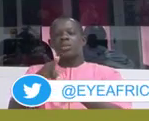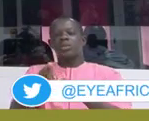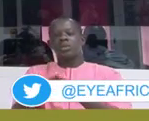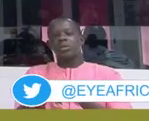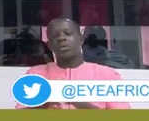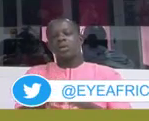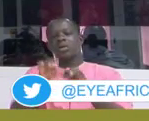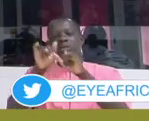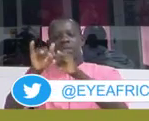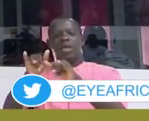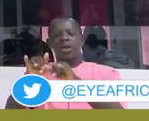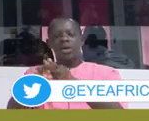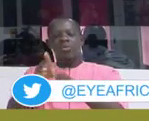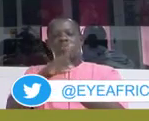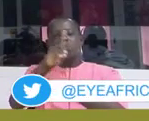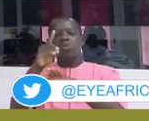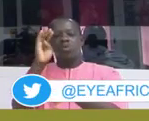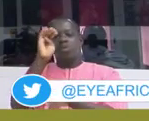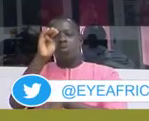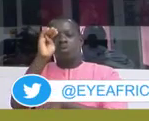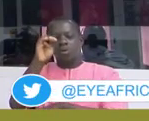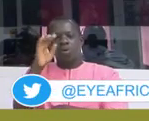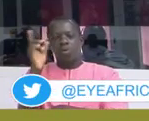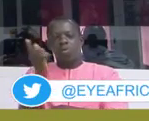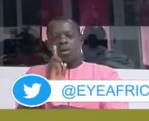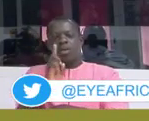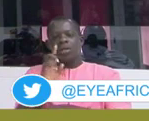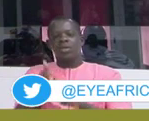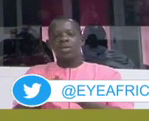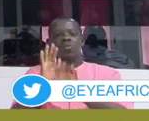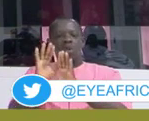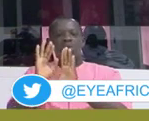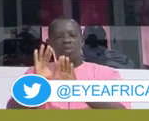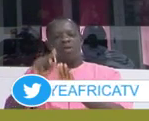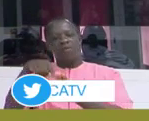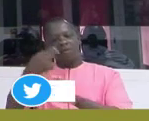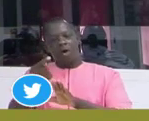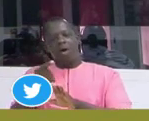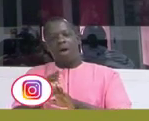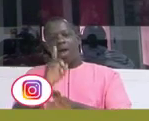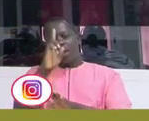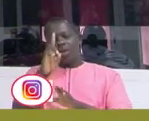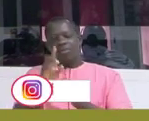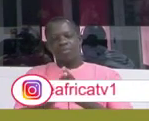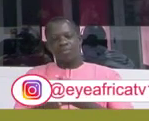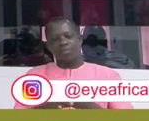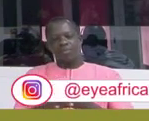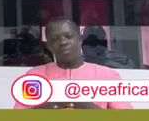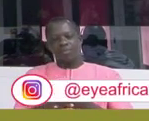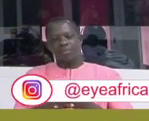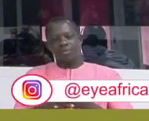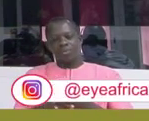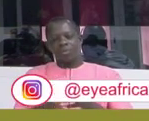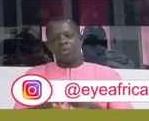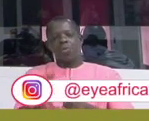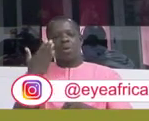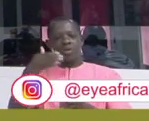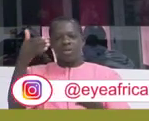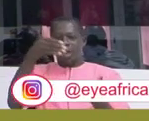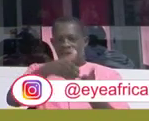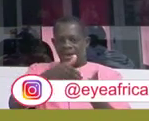Tumbula where we found Tumbul is a place they call Harala. When we